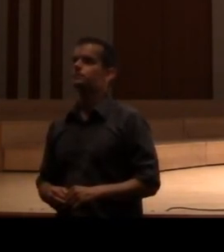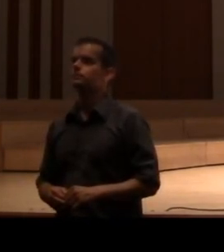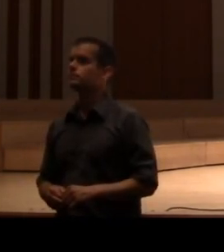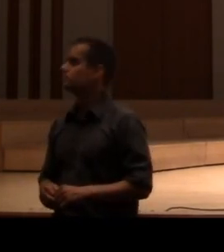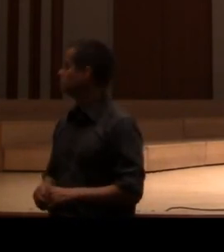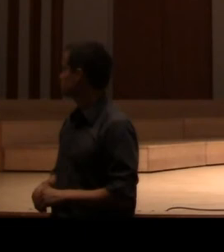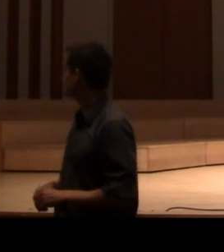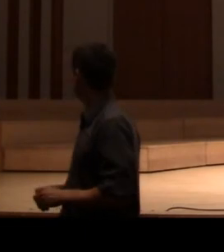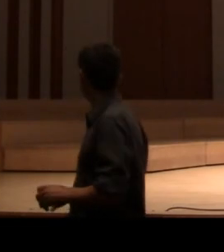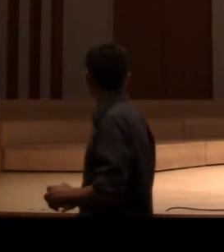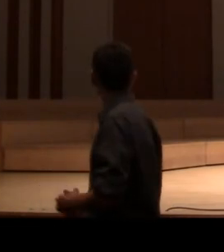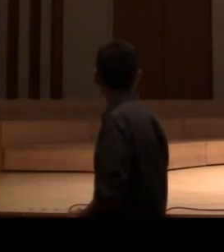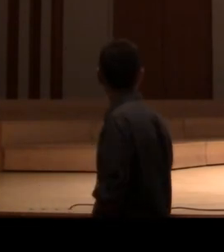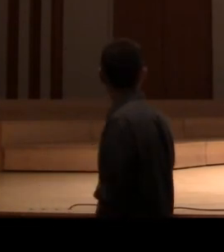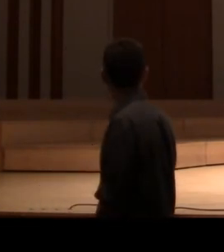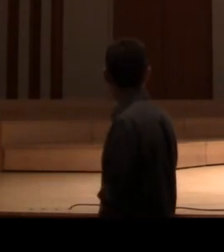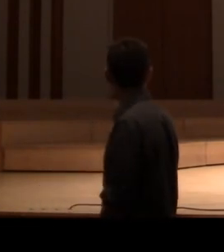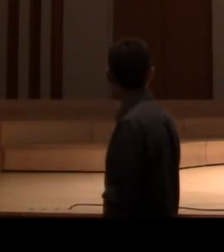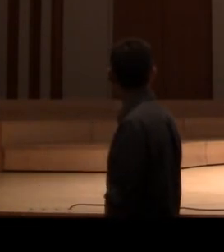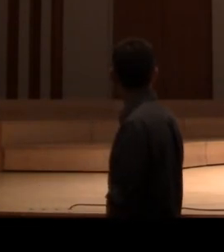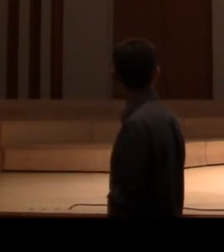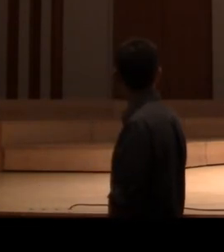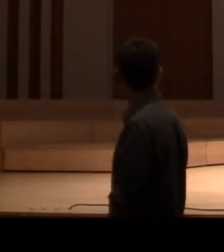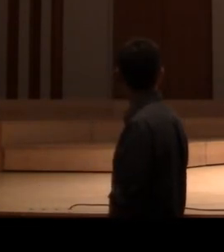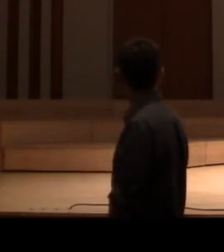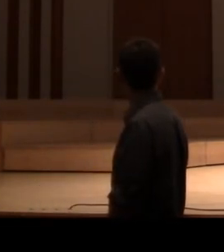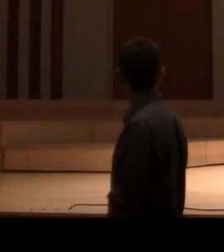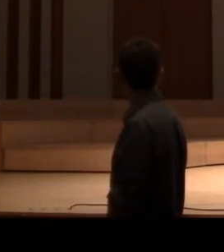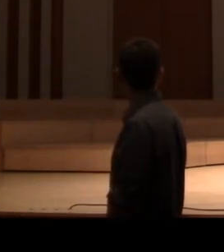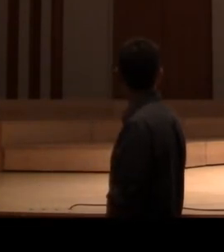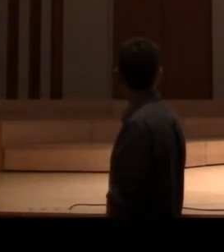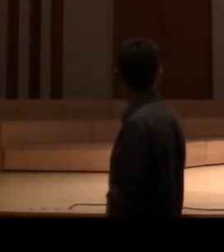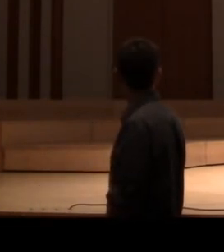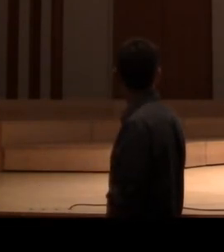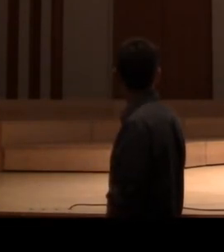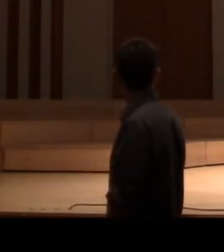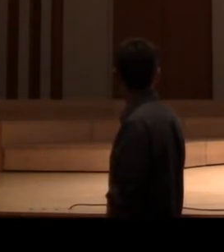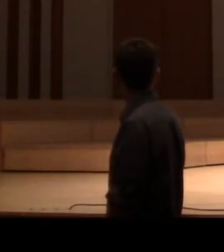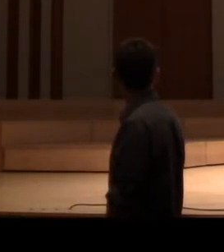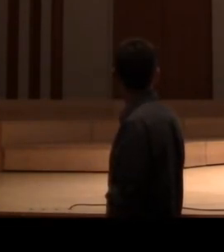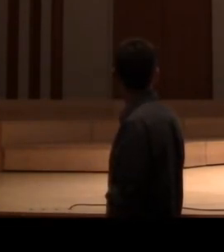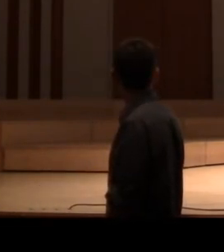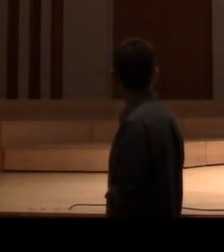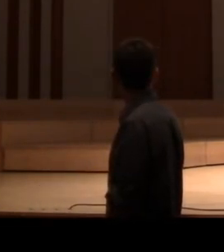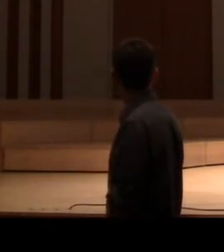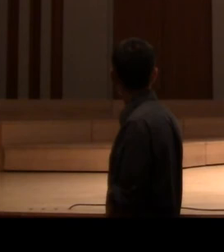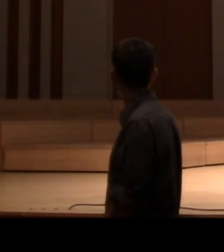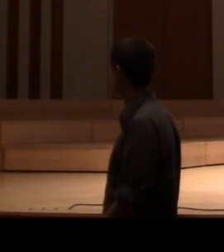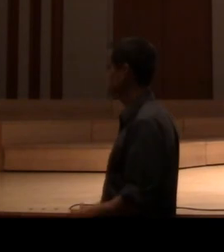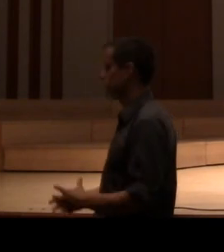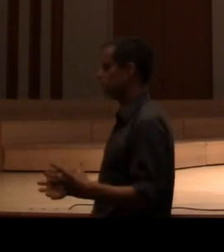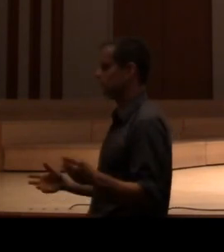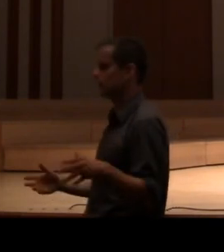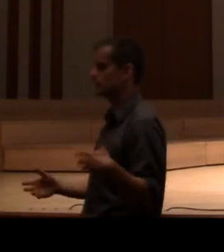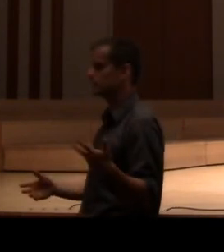beams supporting the walls are rickety, and